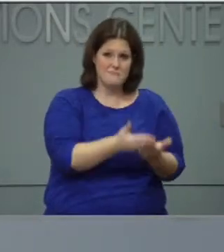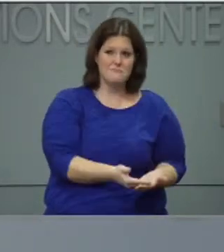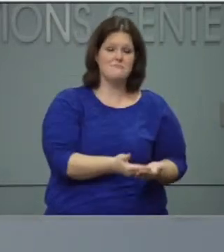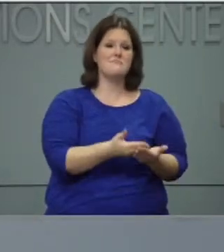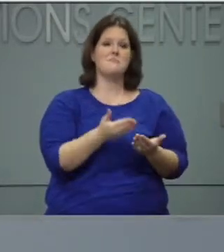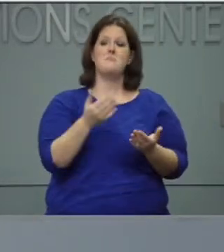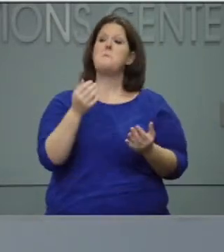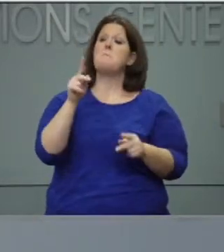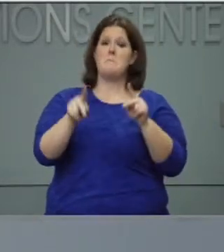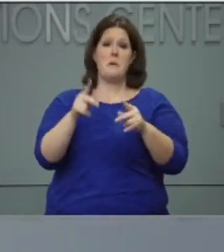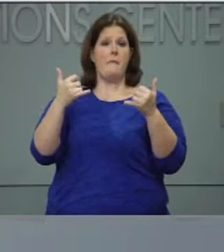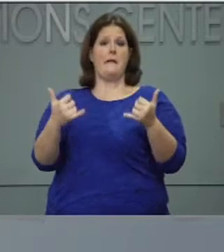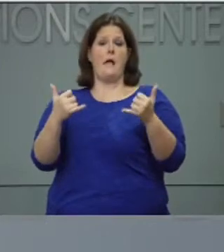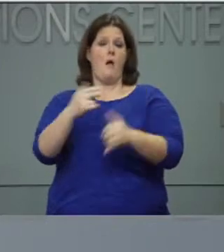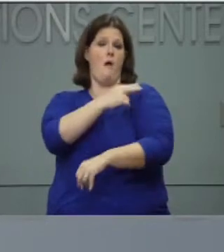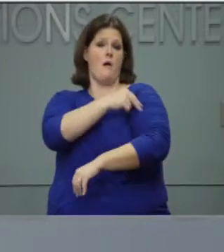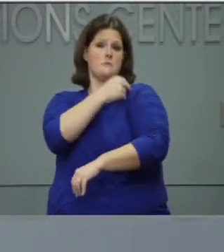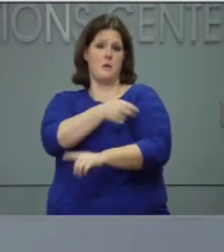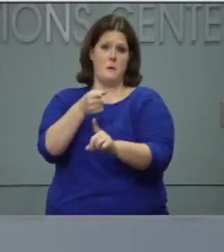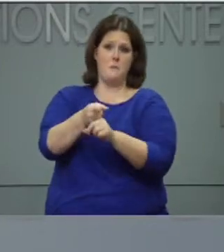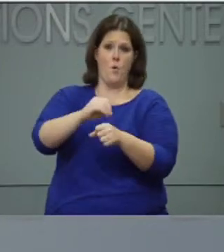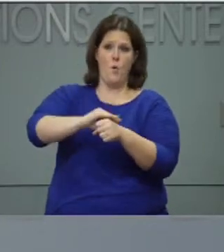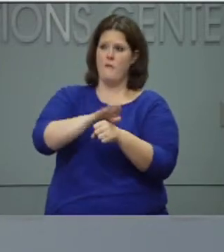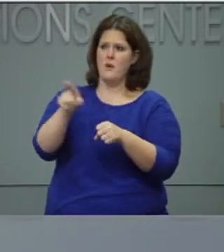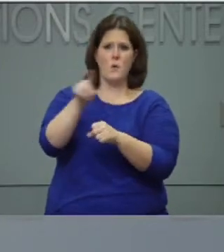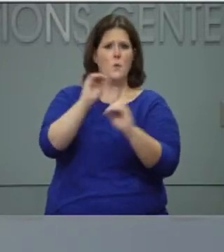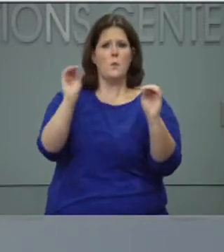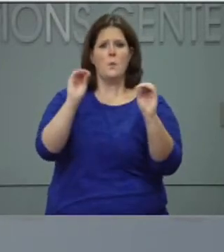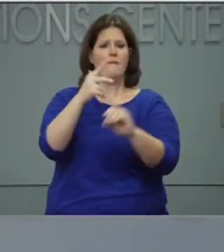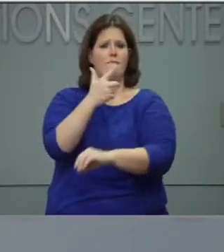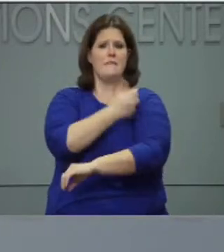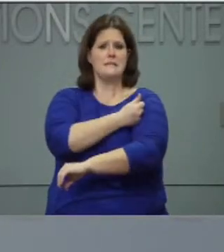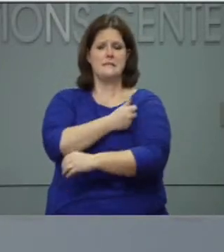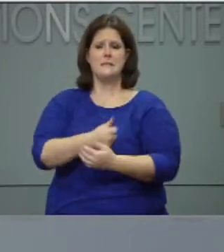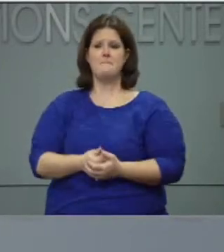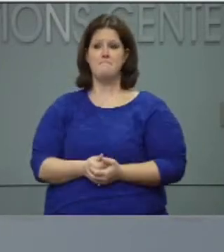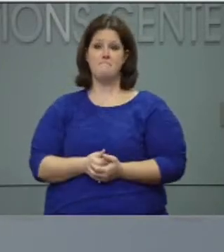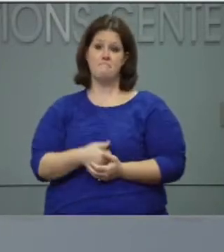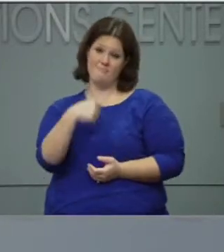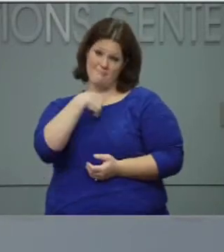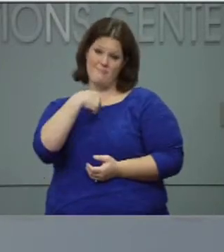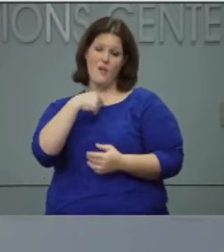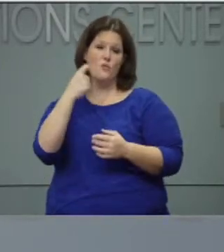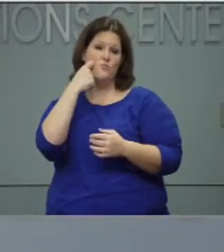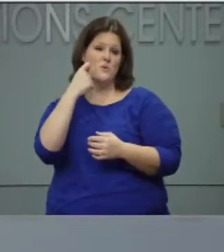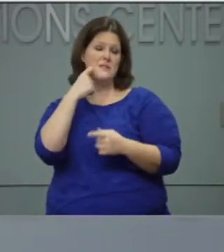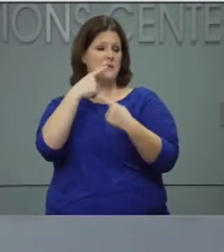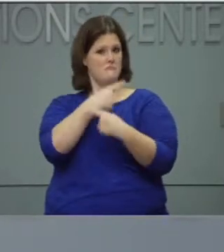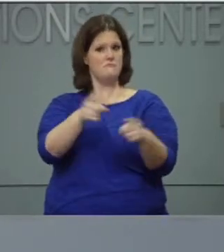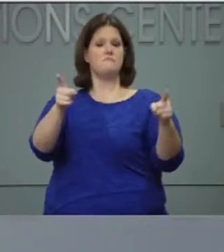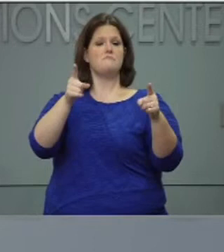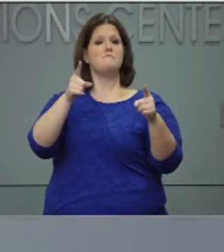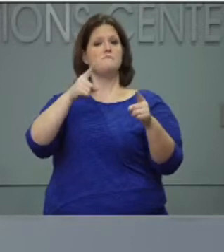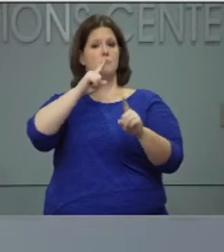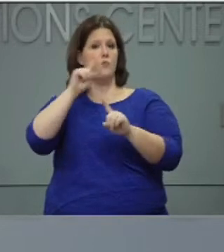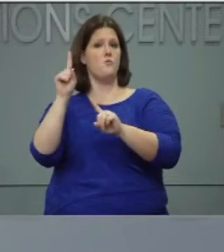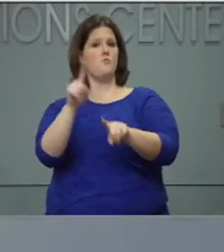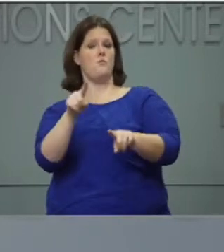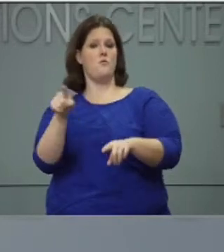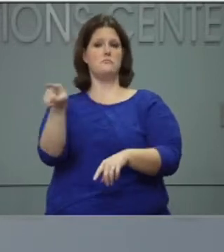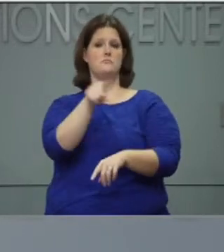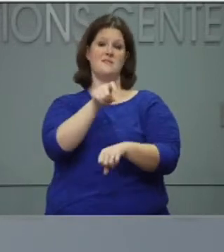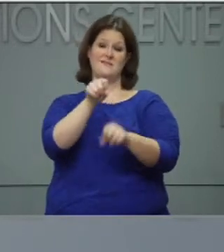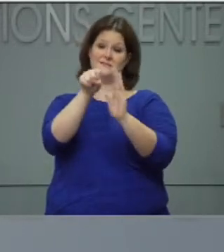unvaccinated. I recently ordered that state government cabinet agencies require state employees to verify that they've